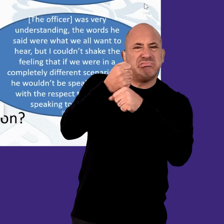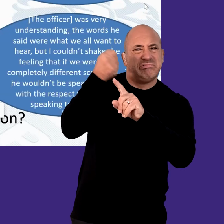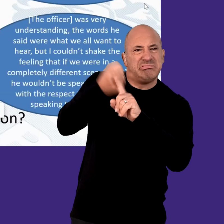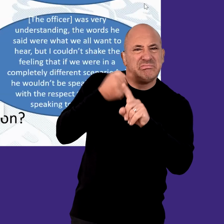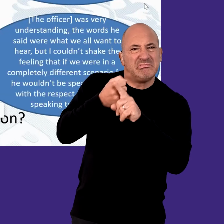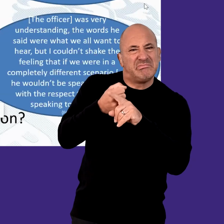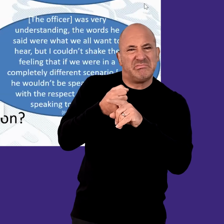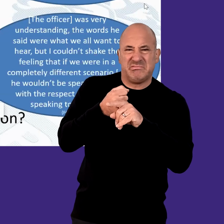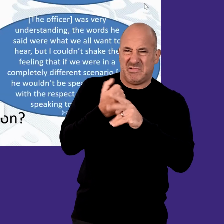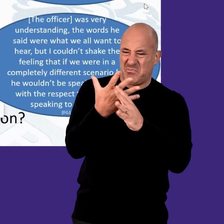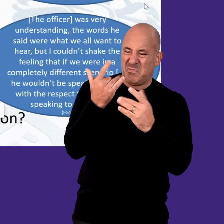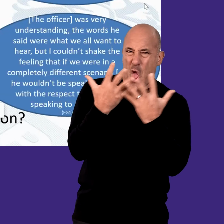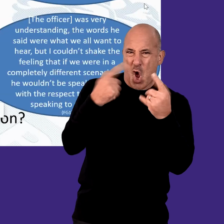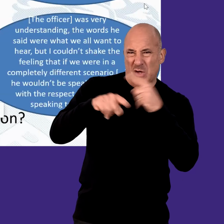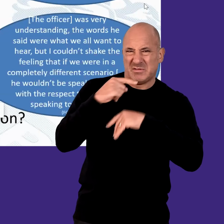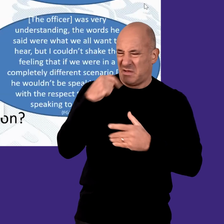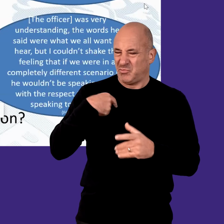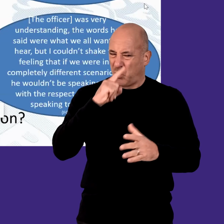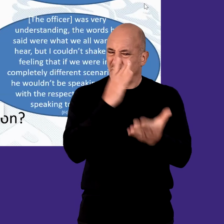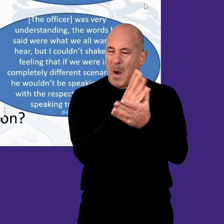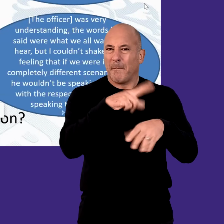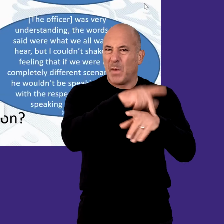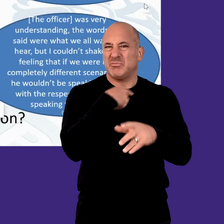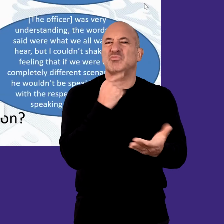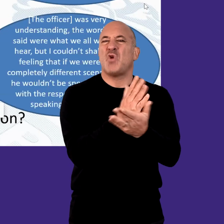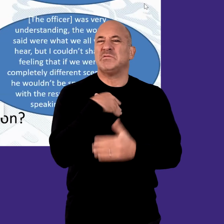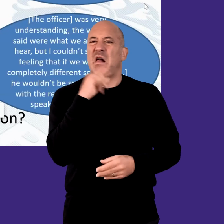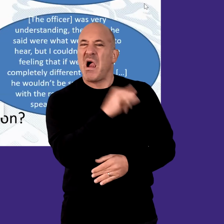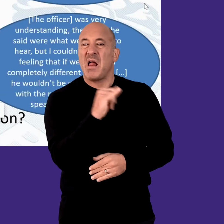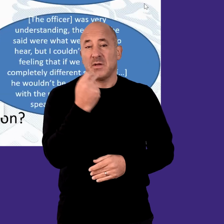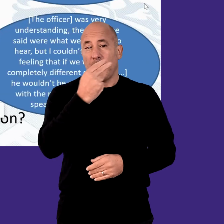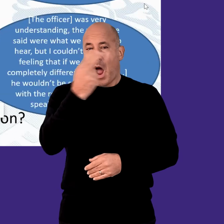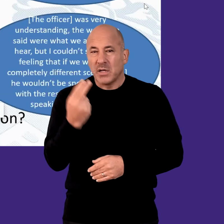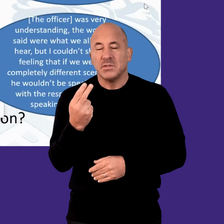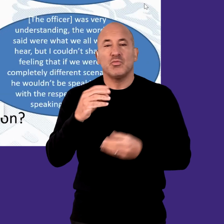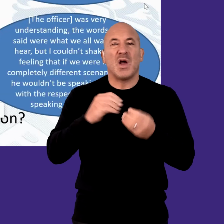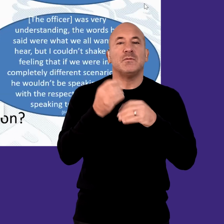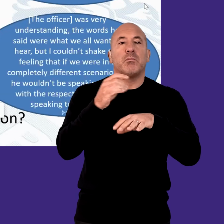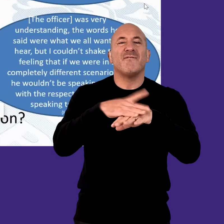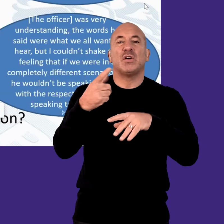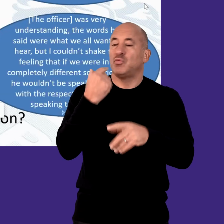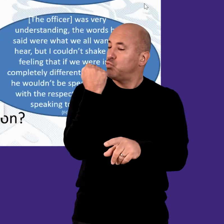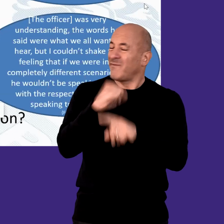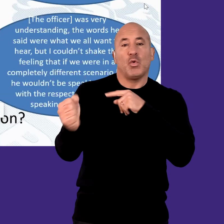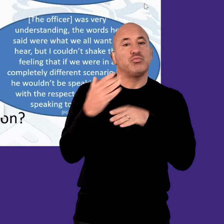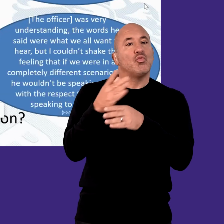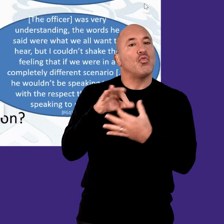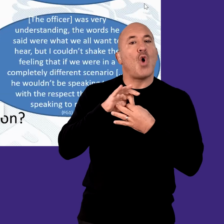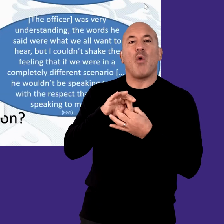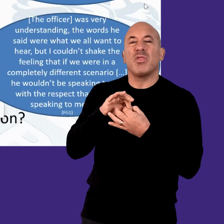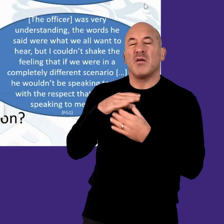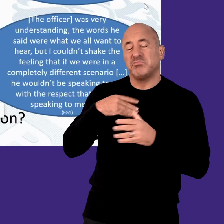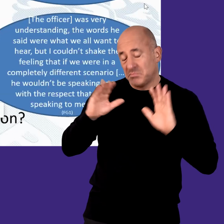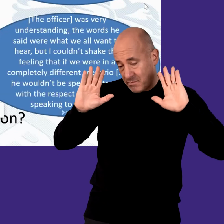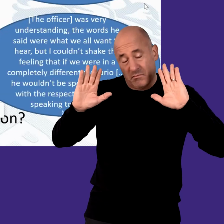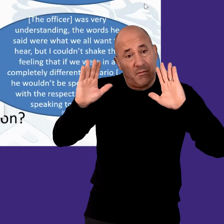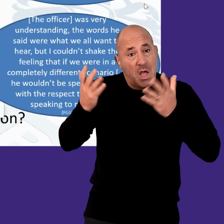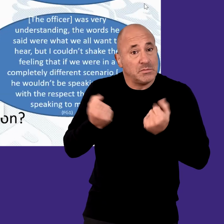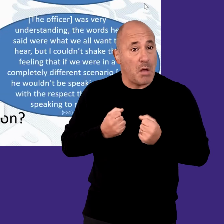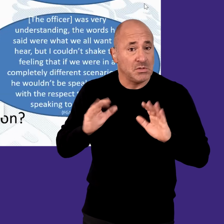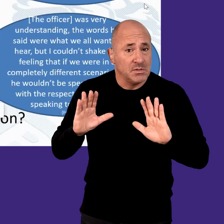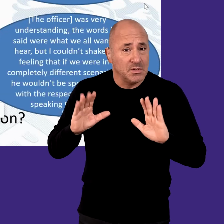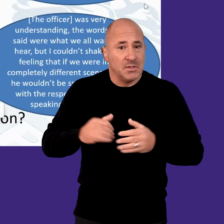we see a lot of activism. There was a lot of mistrust anyway in the police, and we did have some artists and some creative practitioners who refused to work with